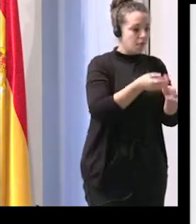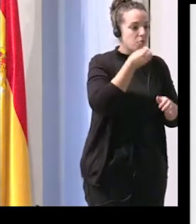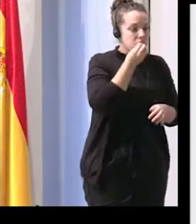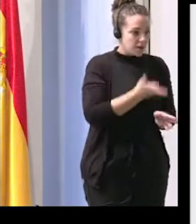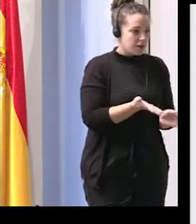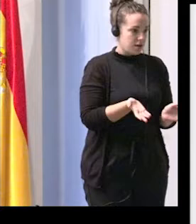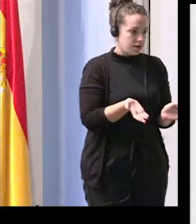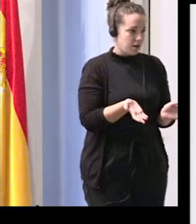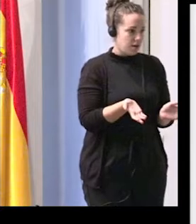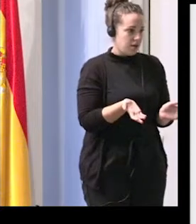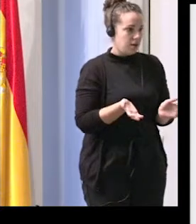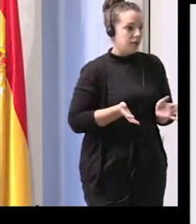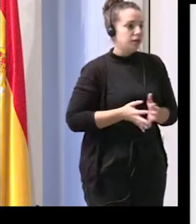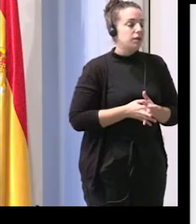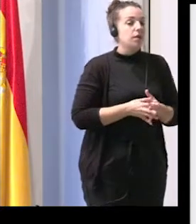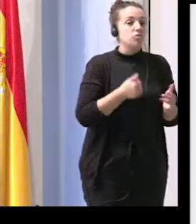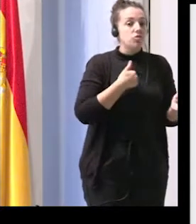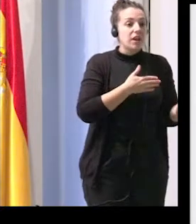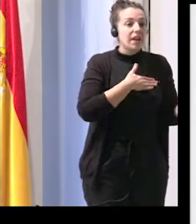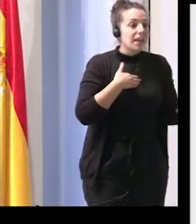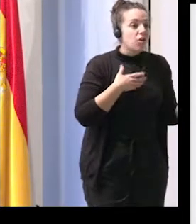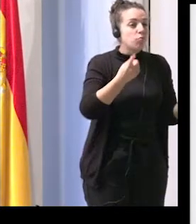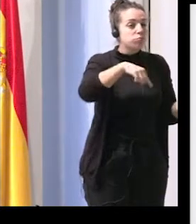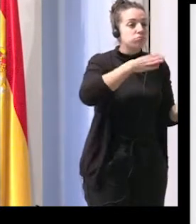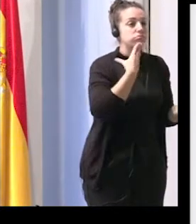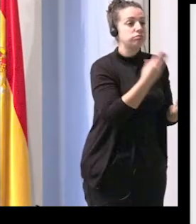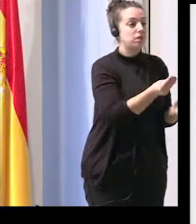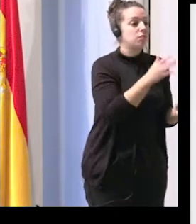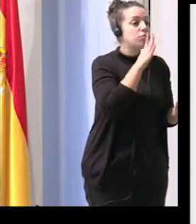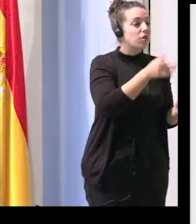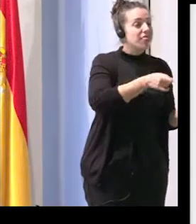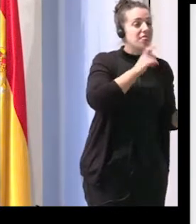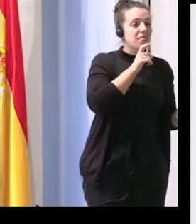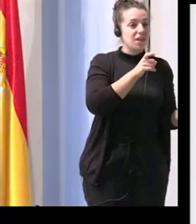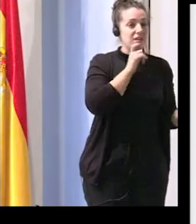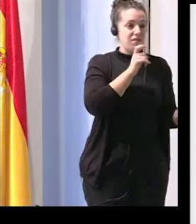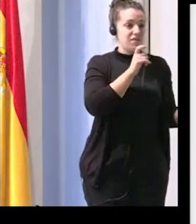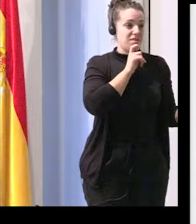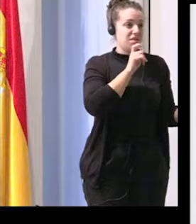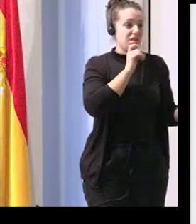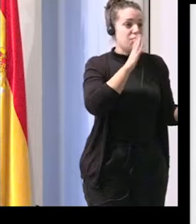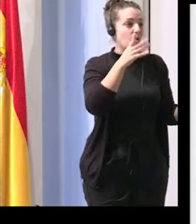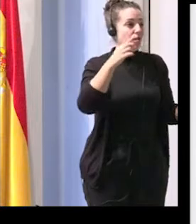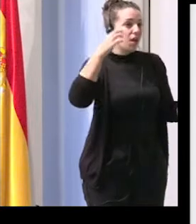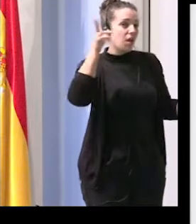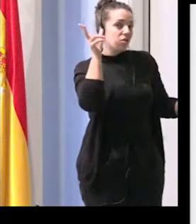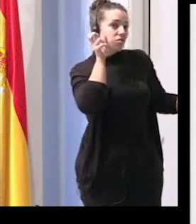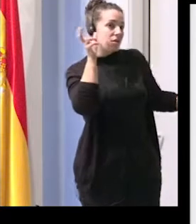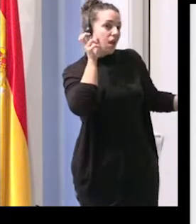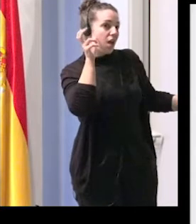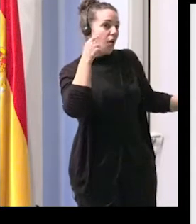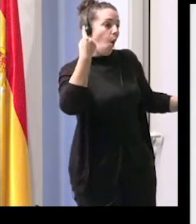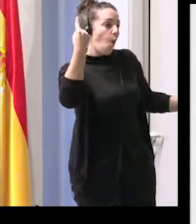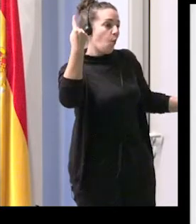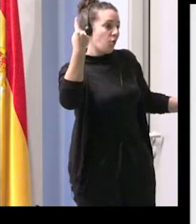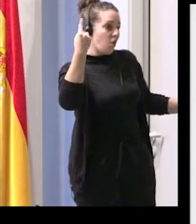want you to understand how difficult it is to listen unilaterally, even when there's 1 normal hearing ear.